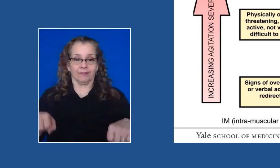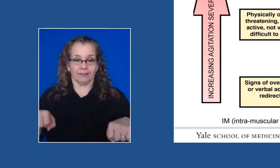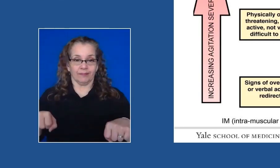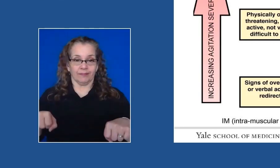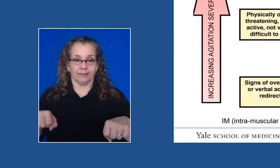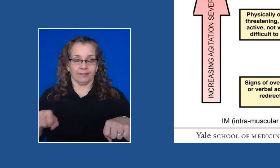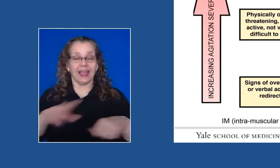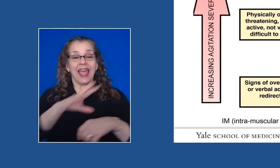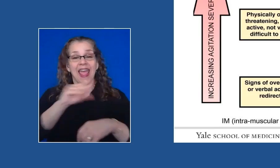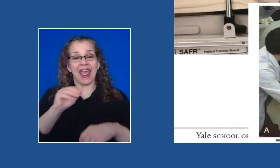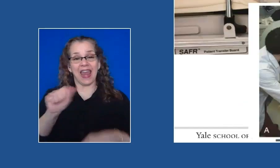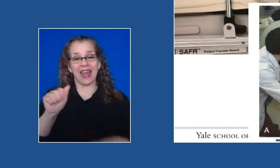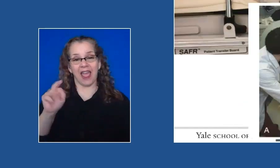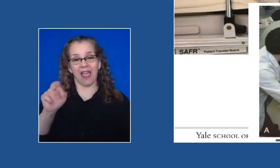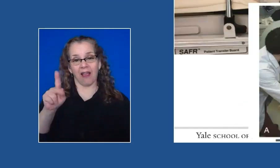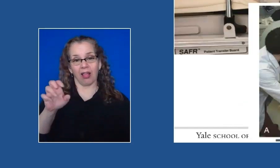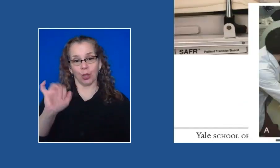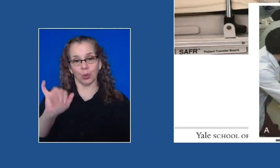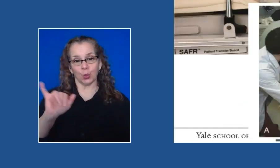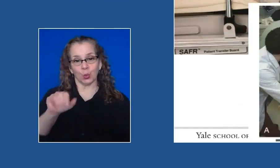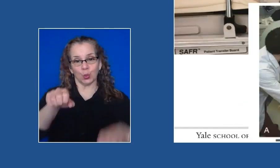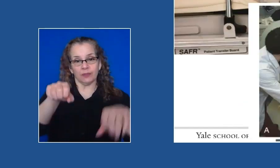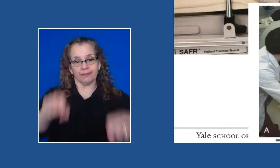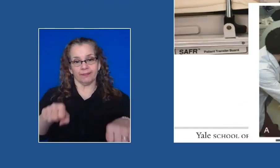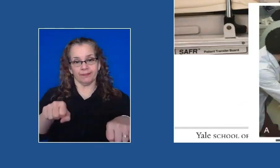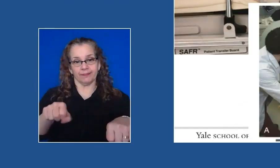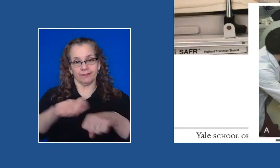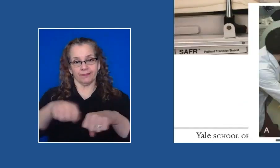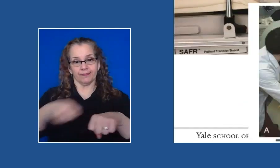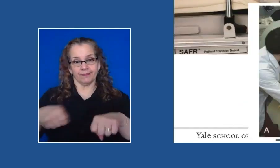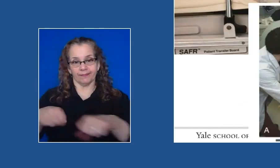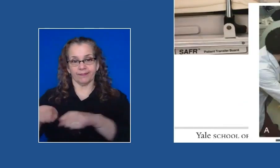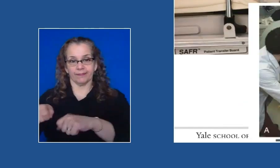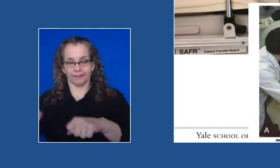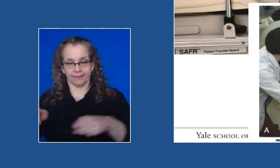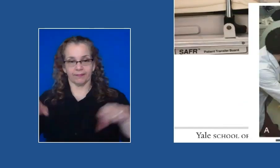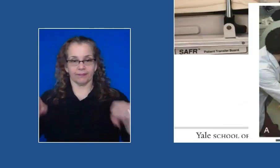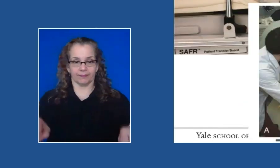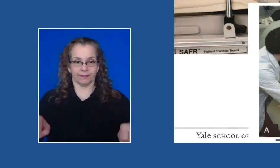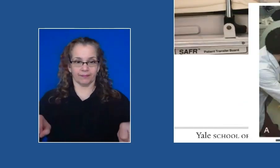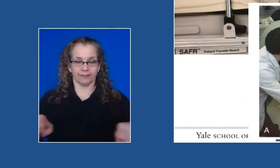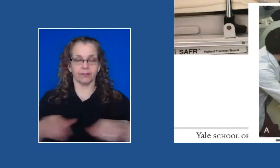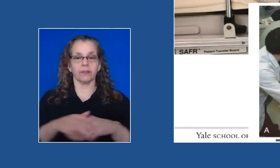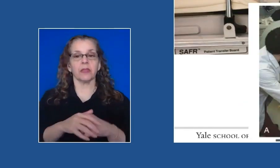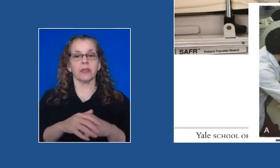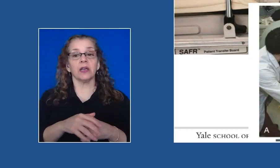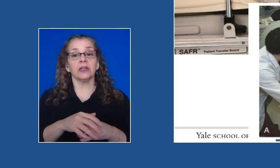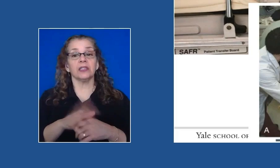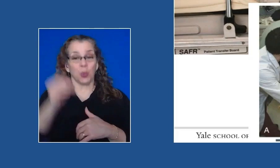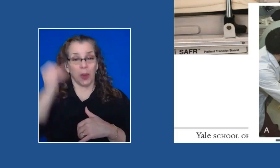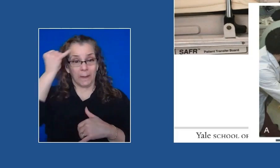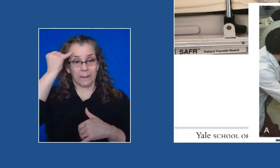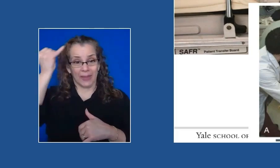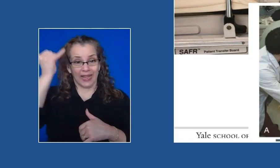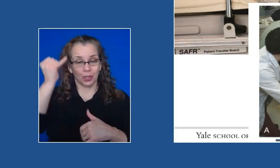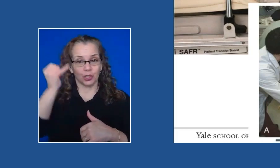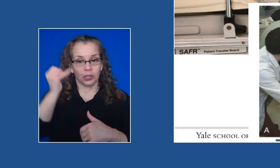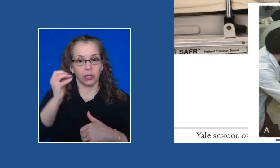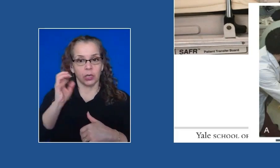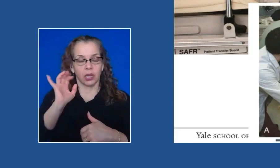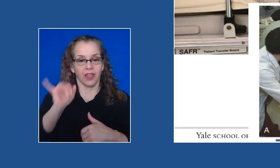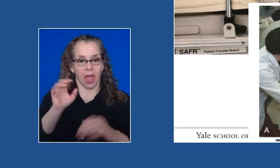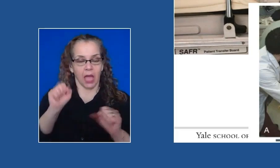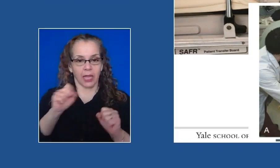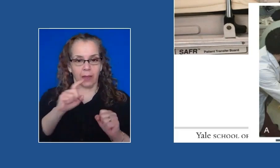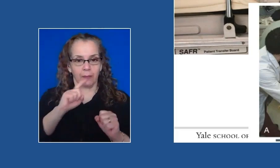ankles. Now, as you can imagine, when we get to these severe episodes, that really can be quite invasive for patients.